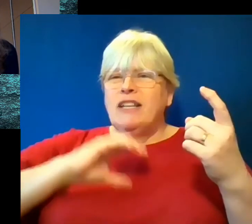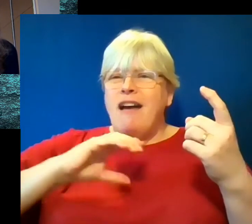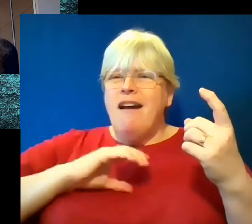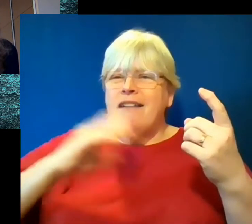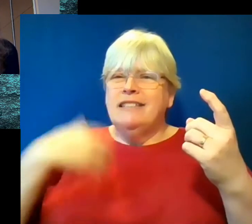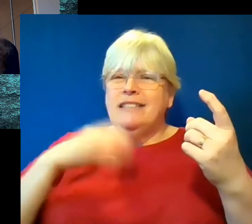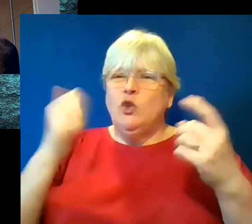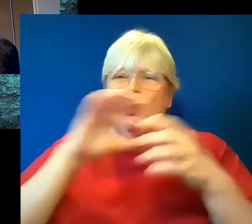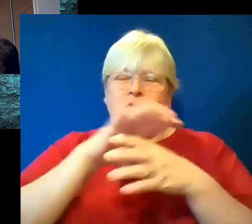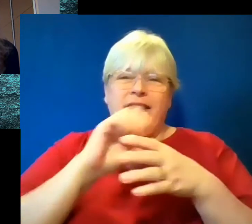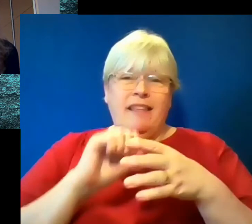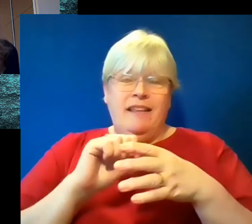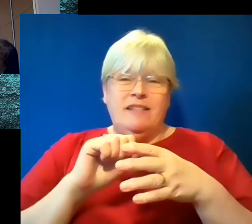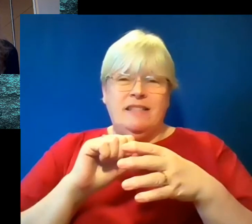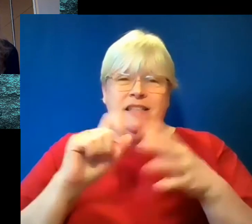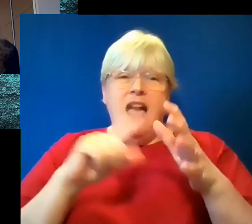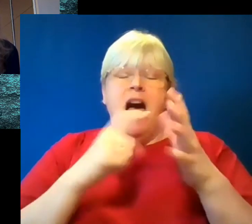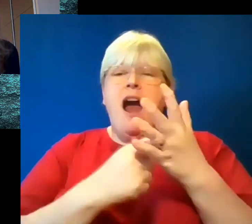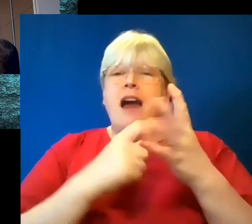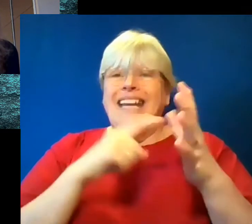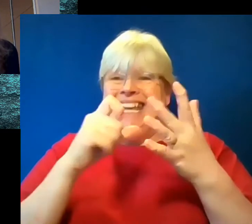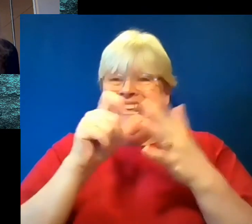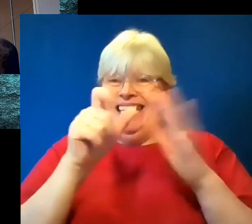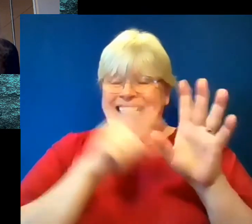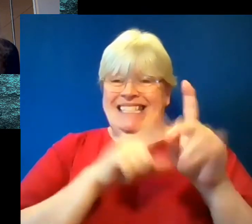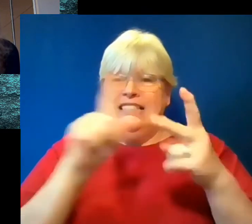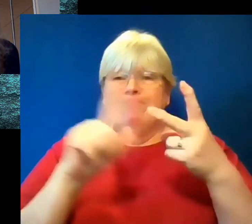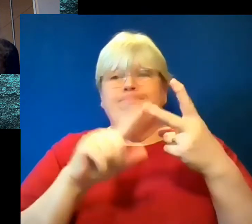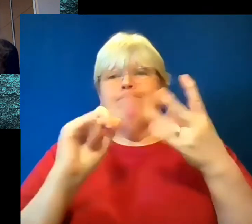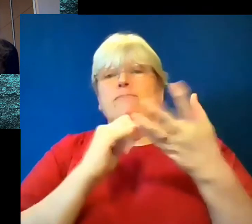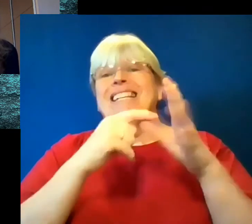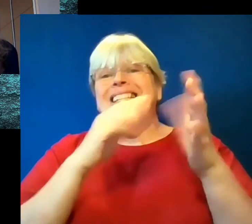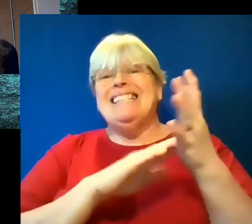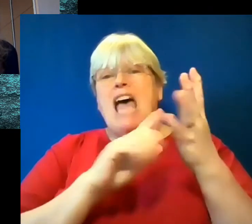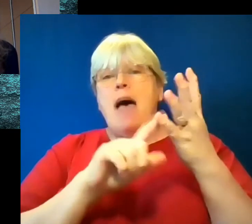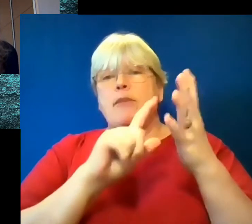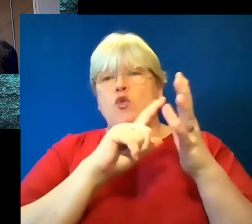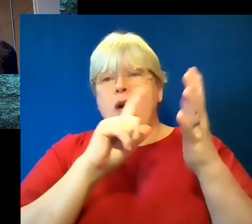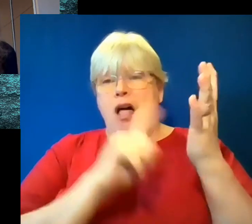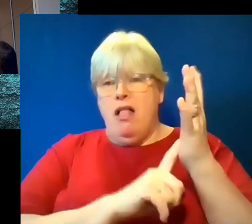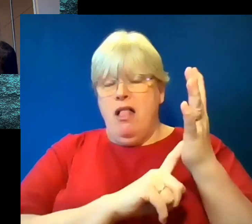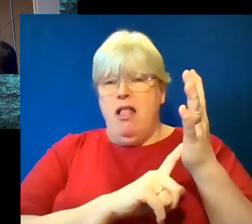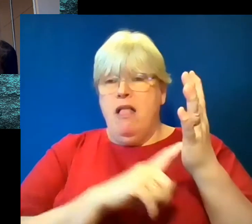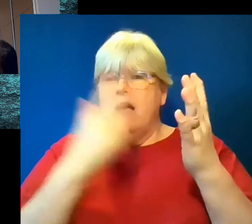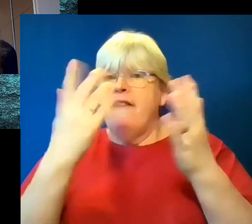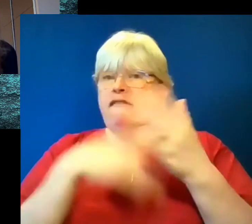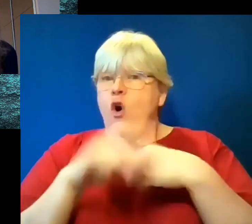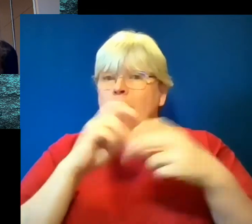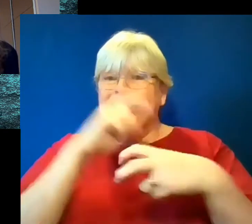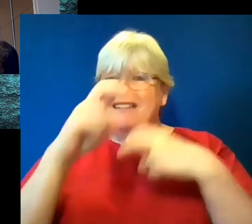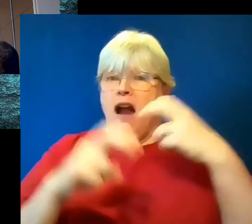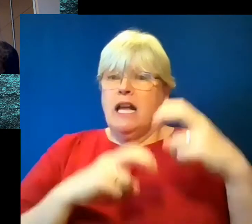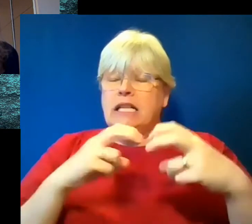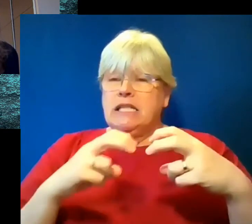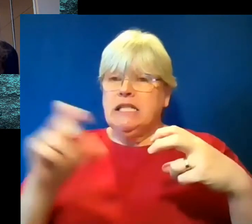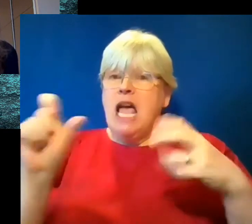about Arcady and Samuel, who belong to the circus that is in town at the Carnegie Hall. So it's